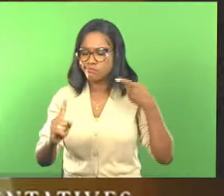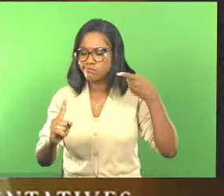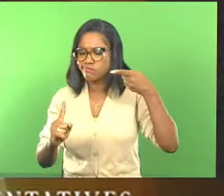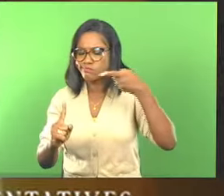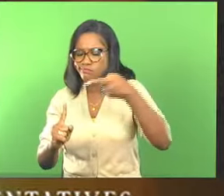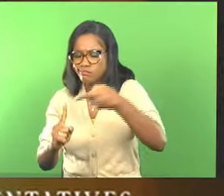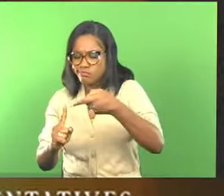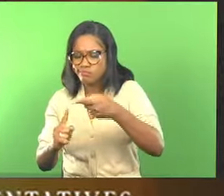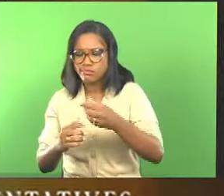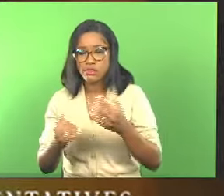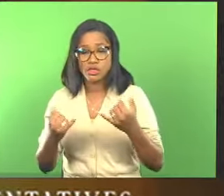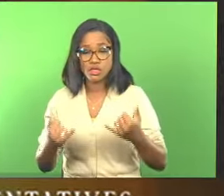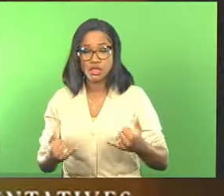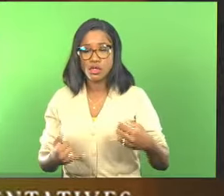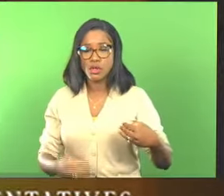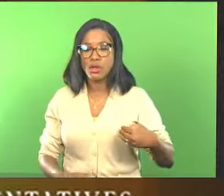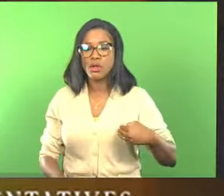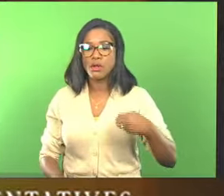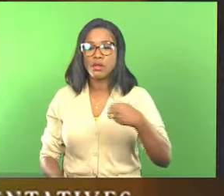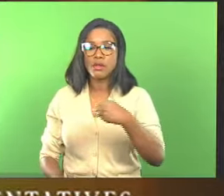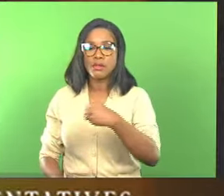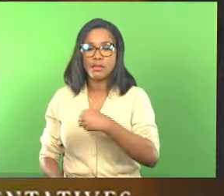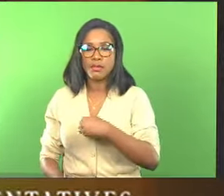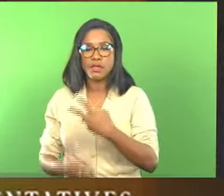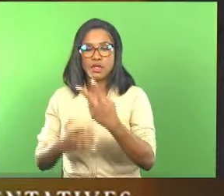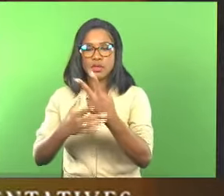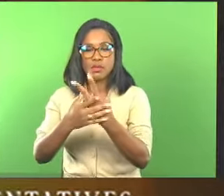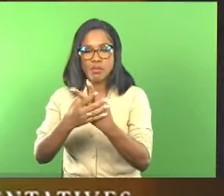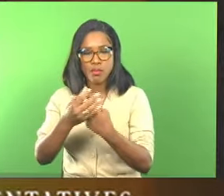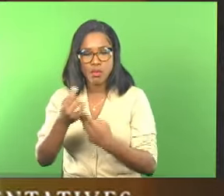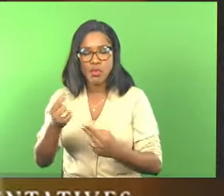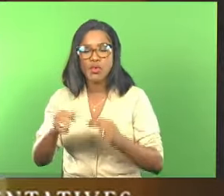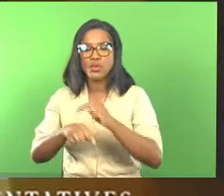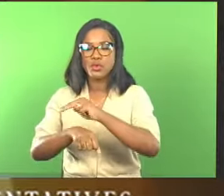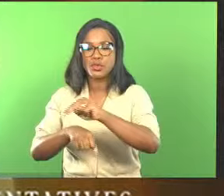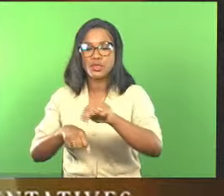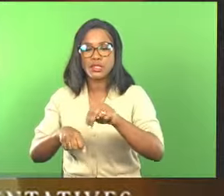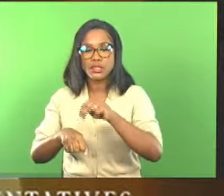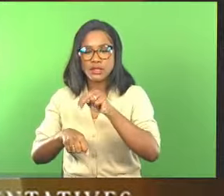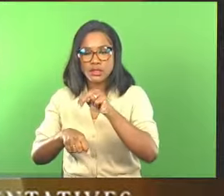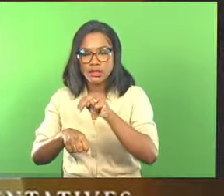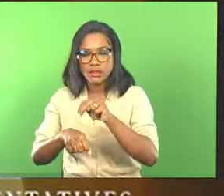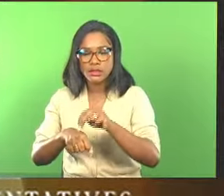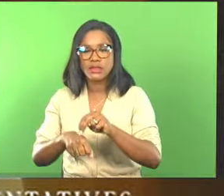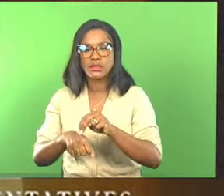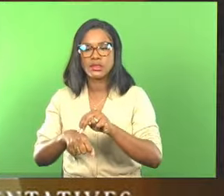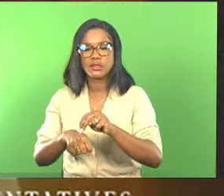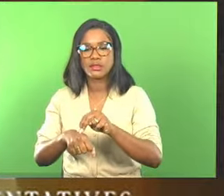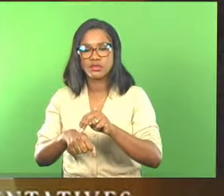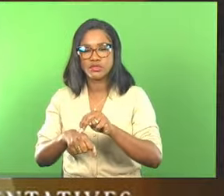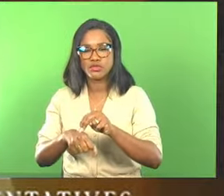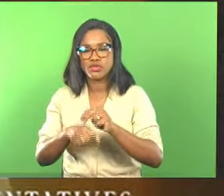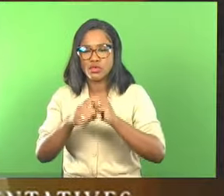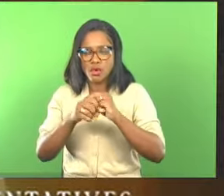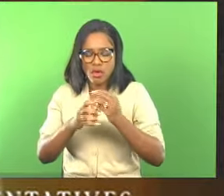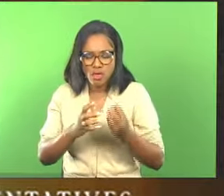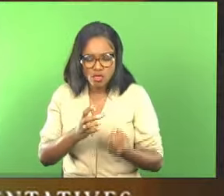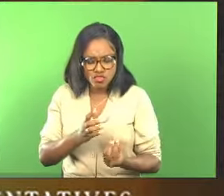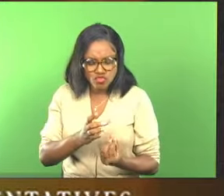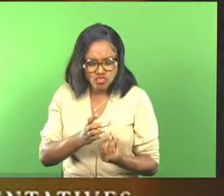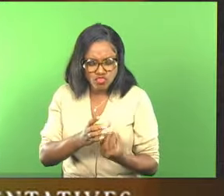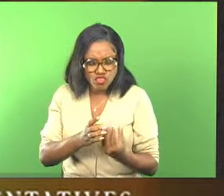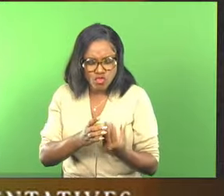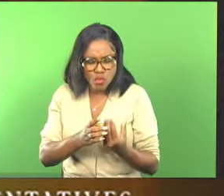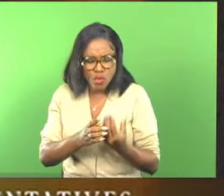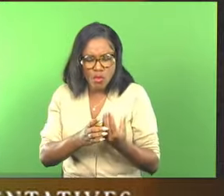Distinguished members, both our nations rose from the shadows of colonial